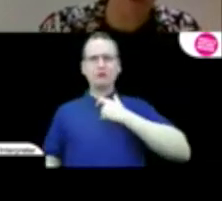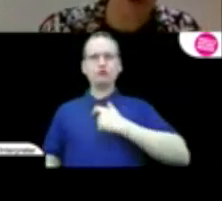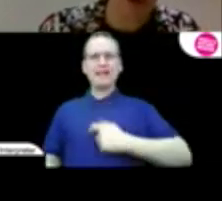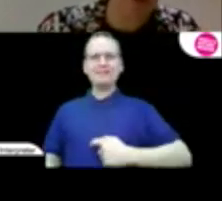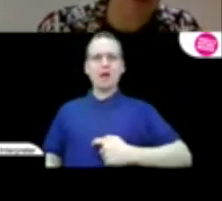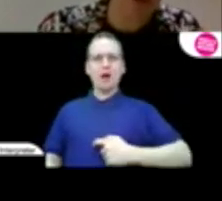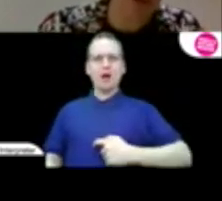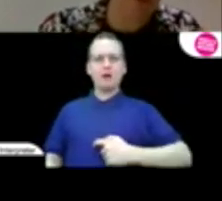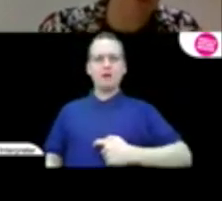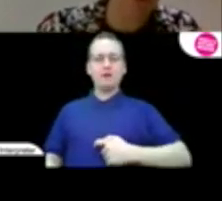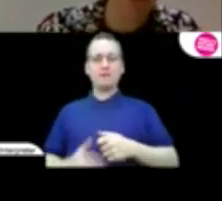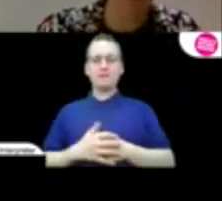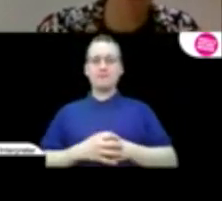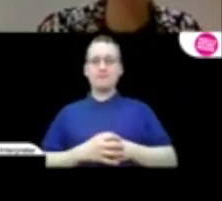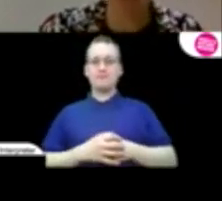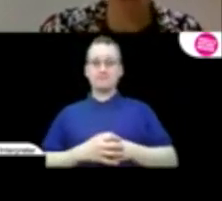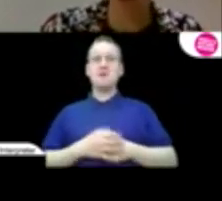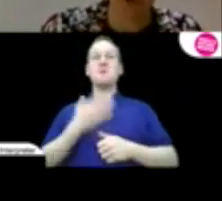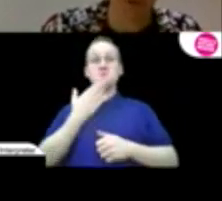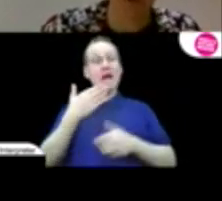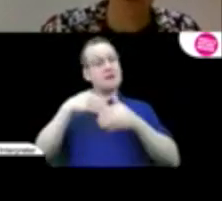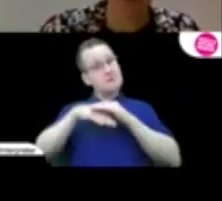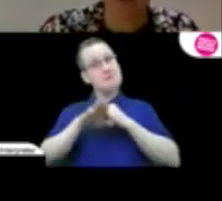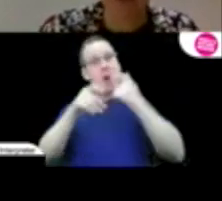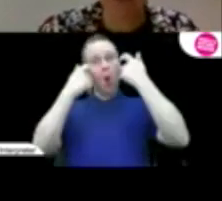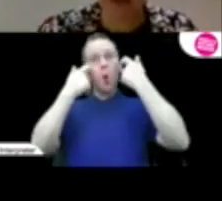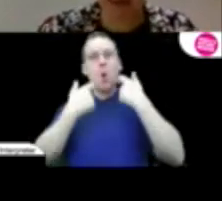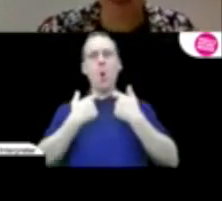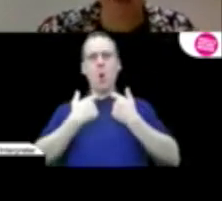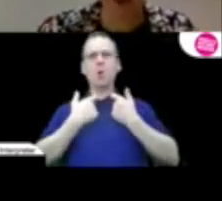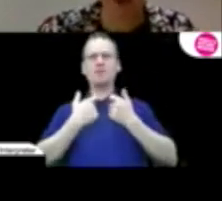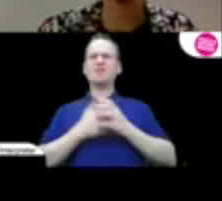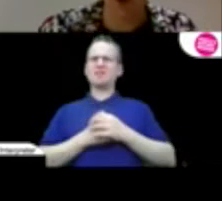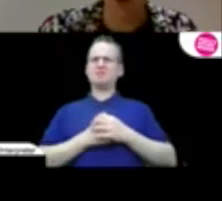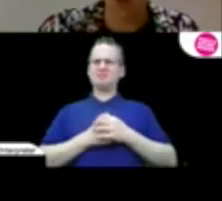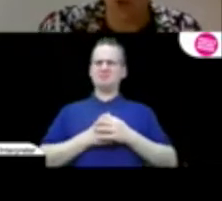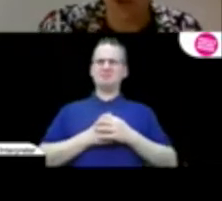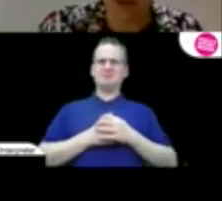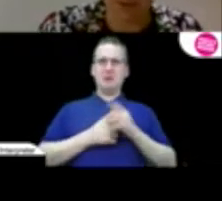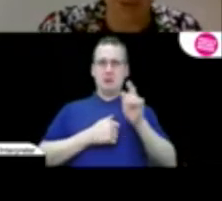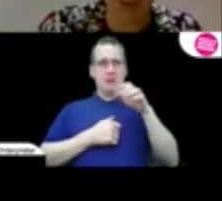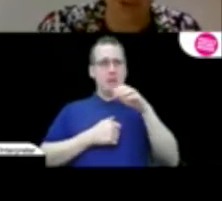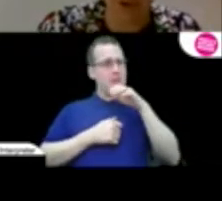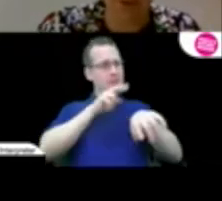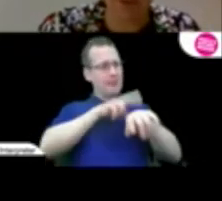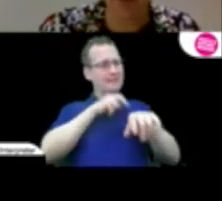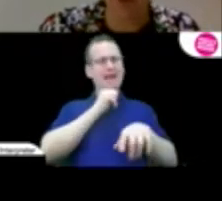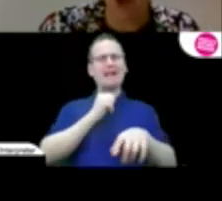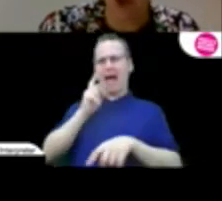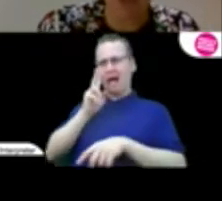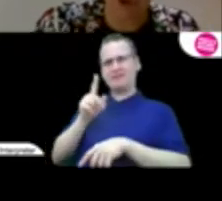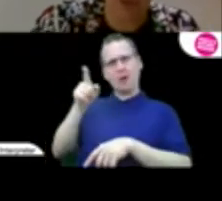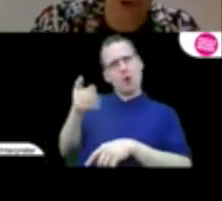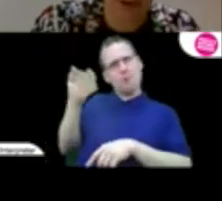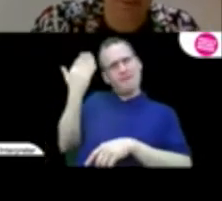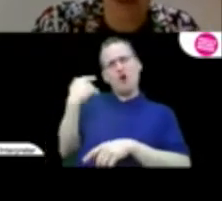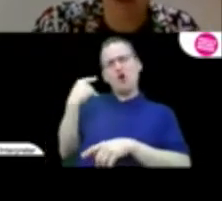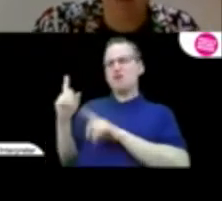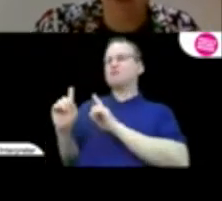And at the court case, the policeman said he'd often seen Eliza walking the streets,